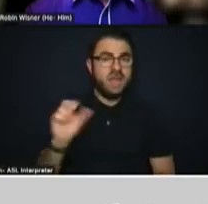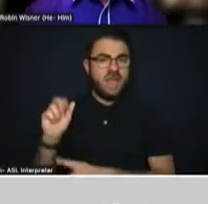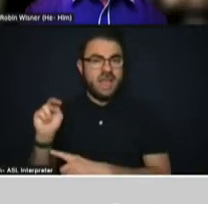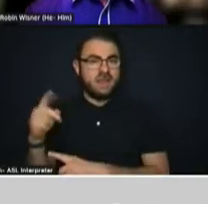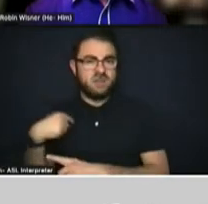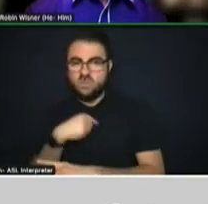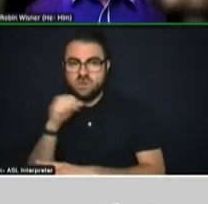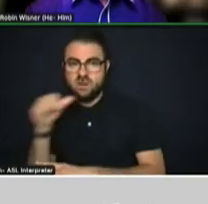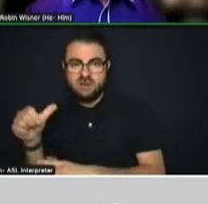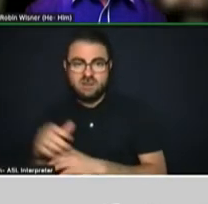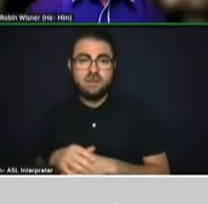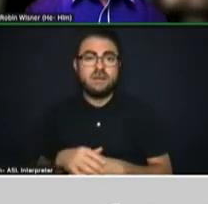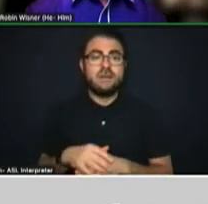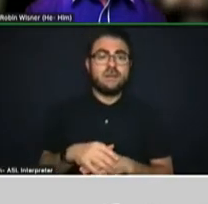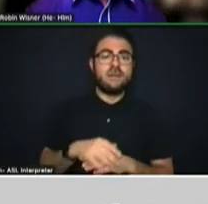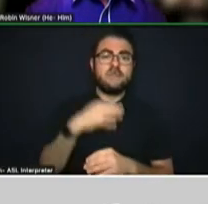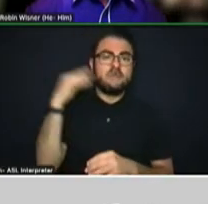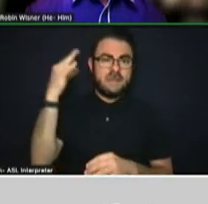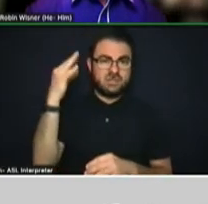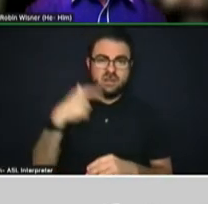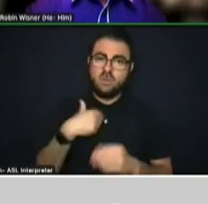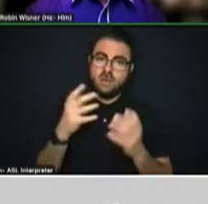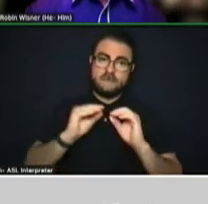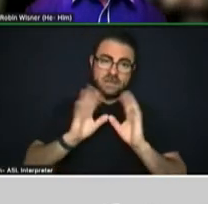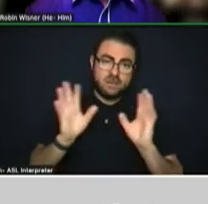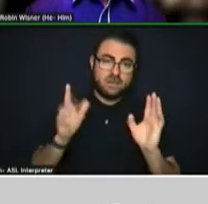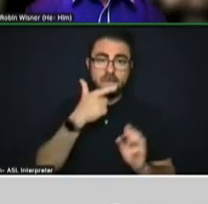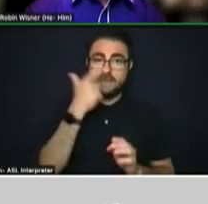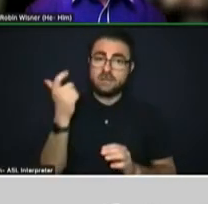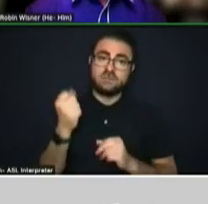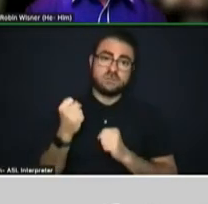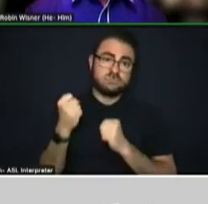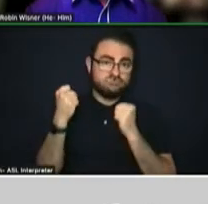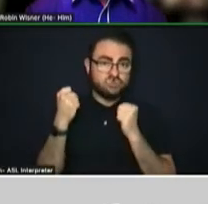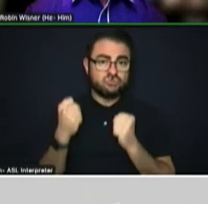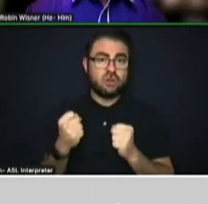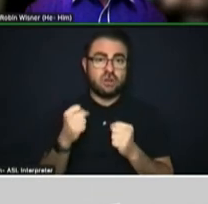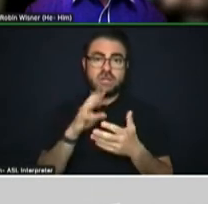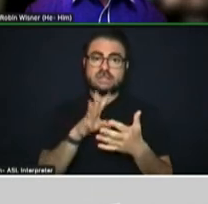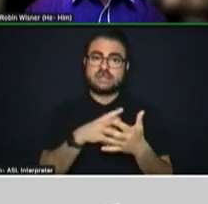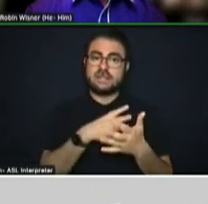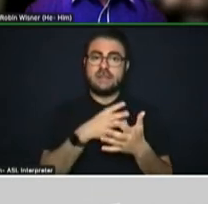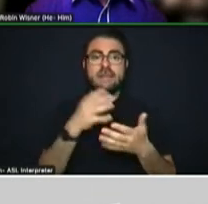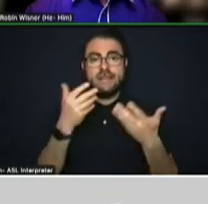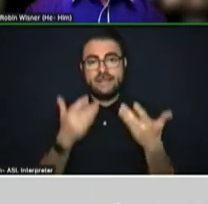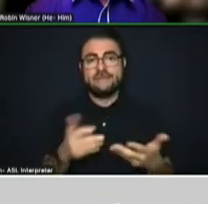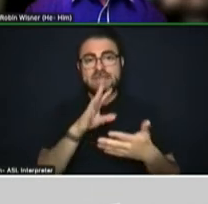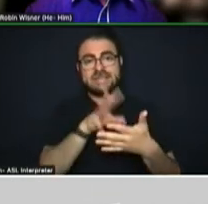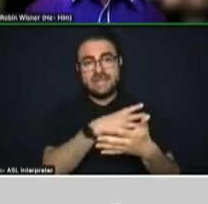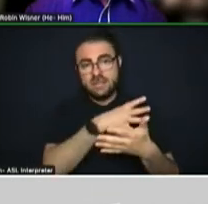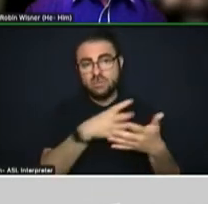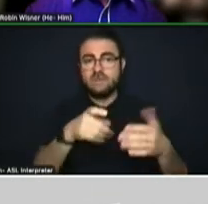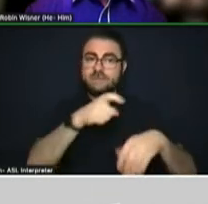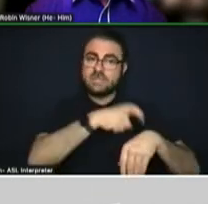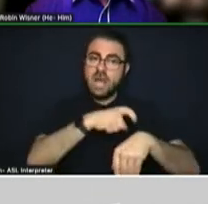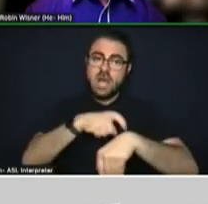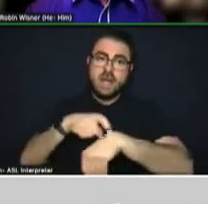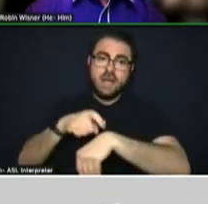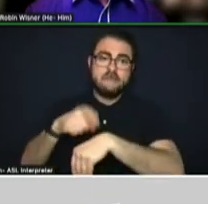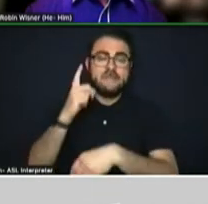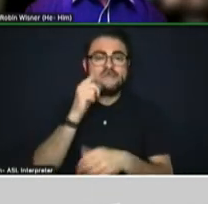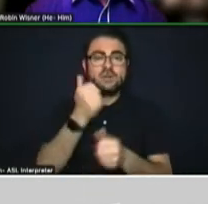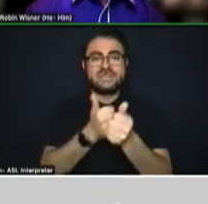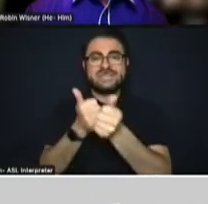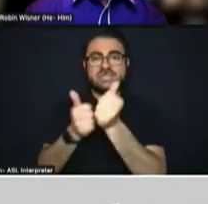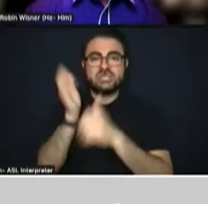to make that transparent because it was a heavy, heavy schedule, as you can see, for time that was allotted for each